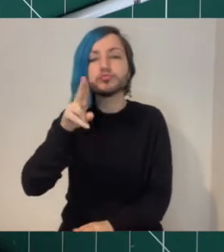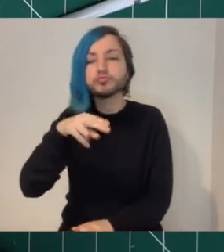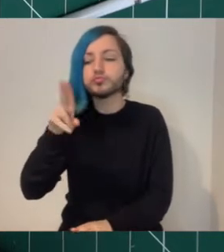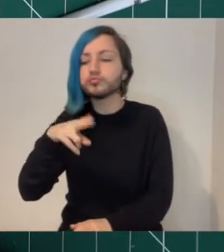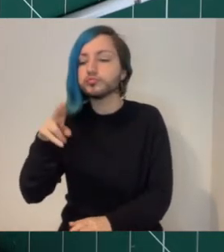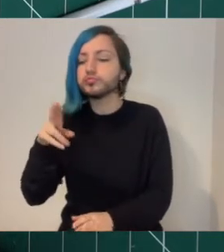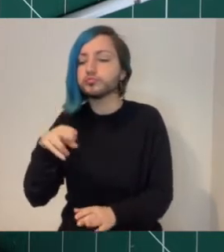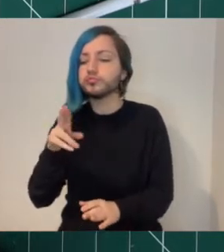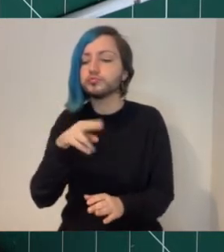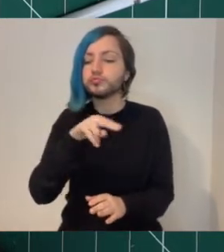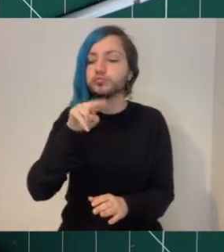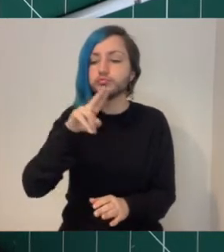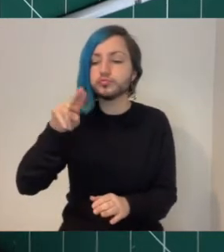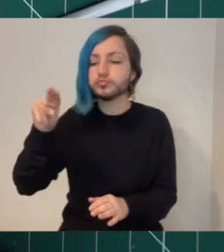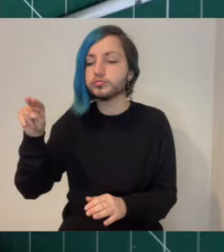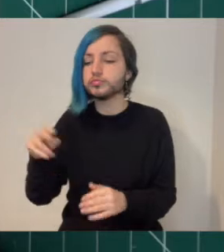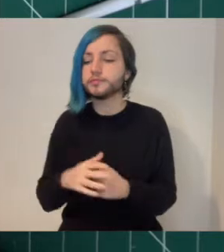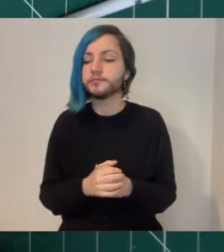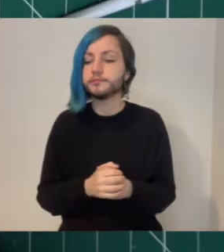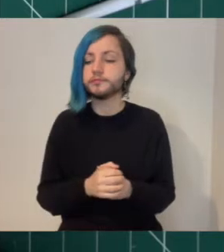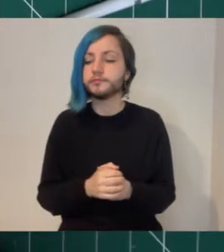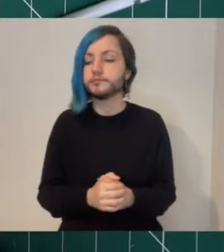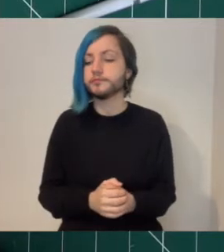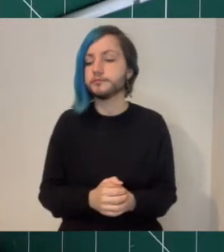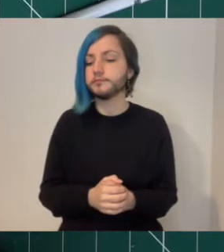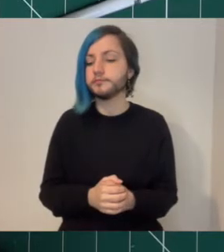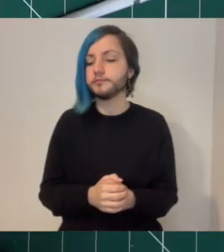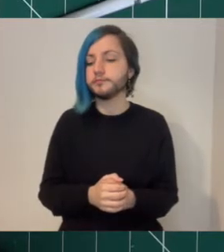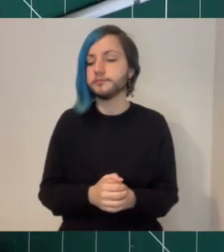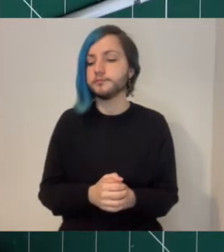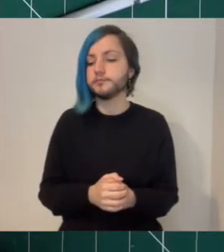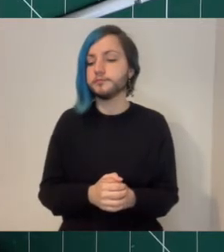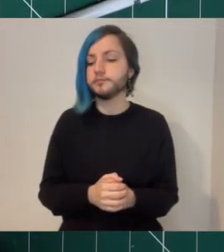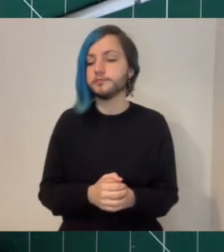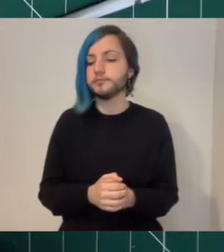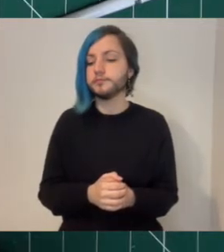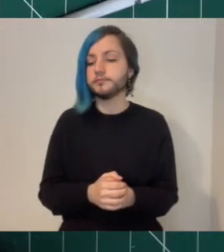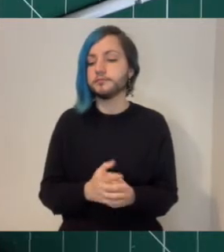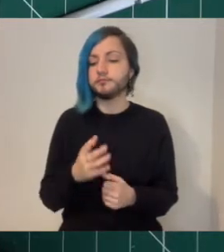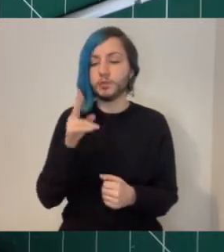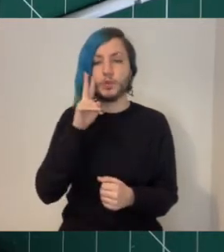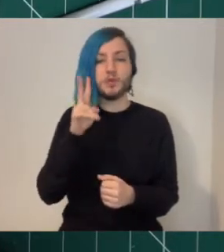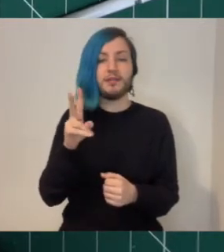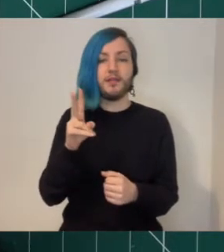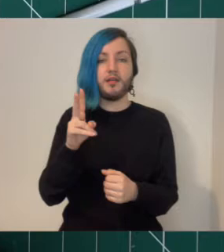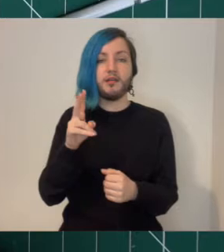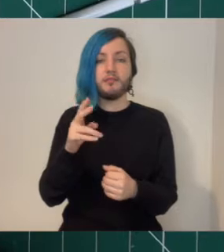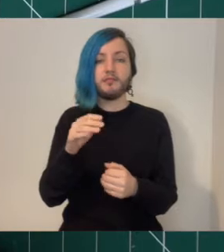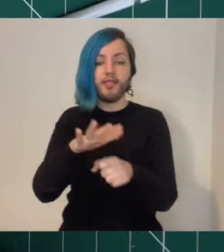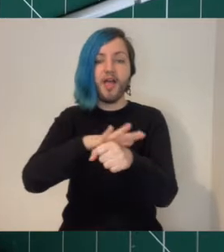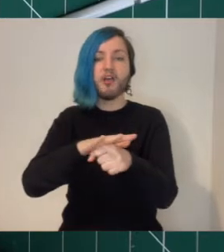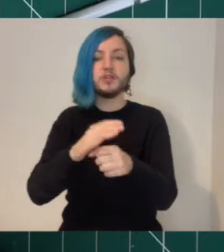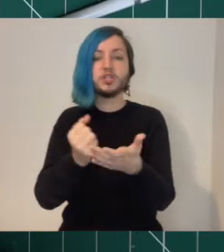gently going to just brush around, and you'll see that where there's